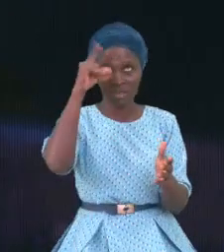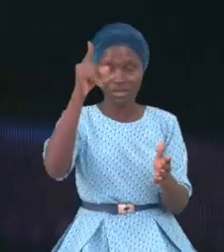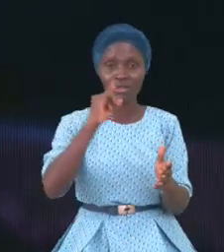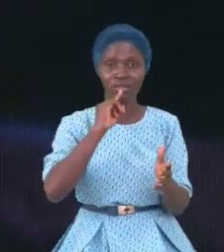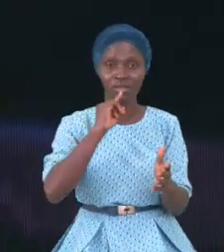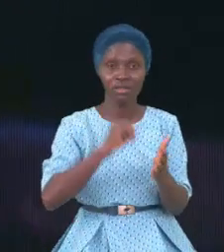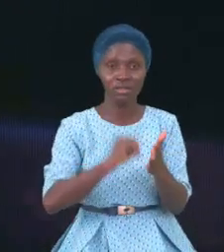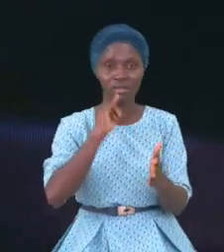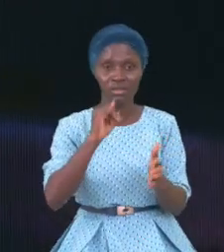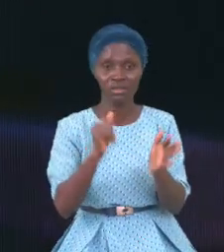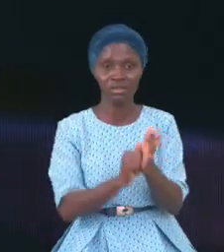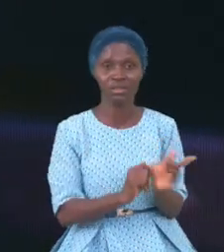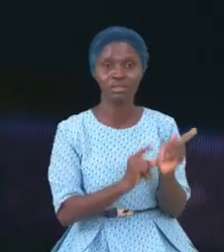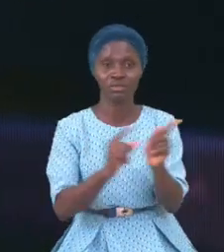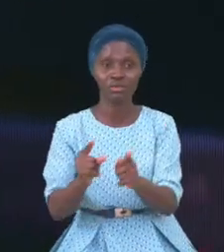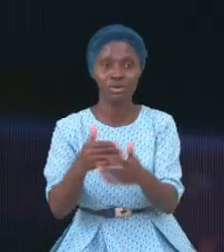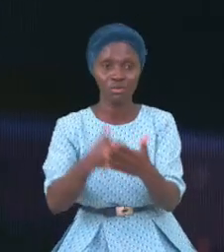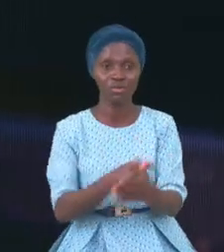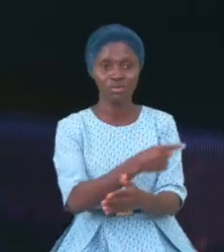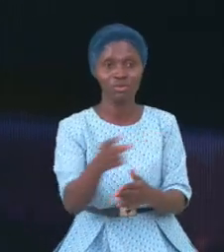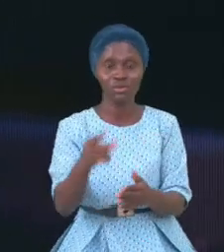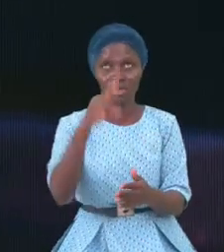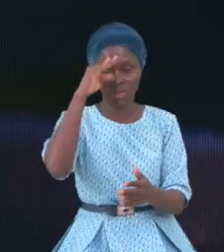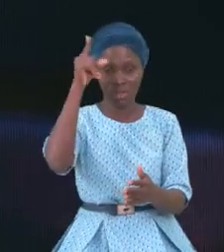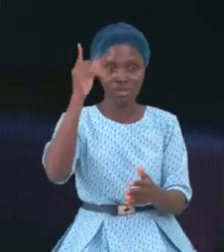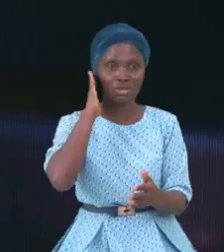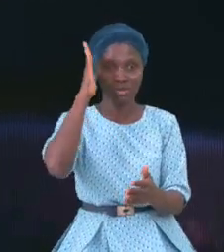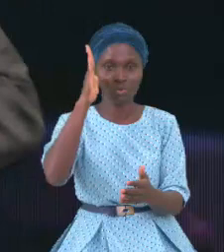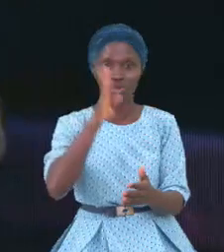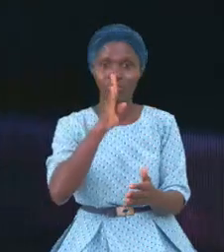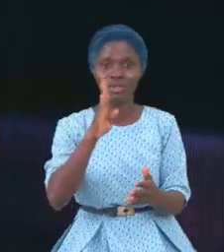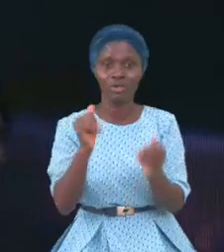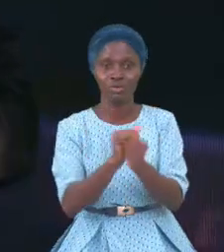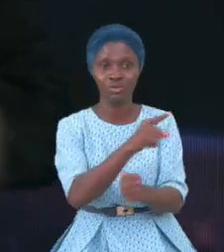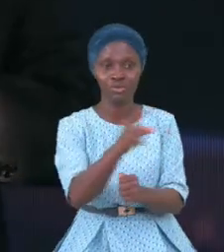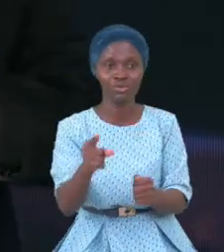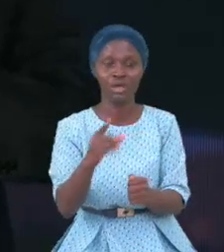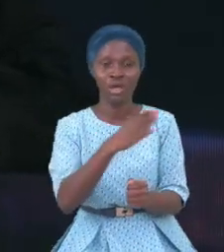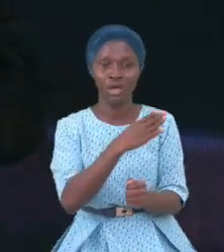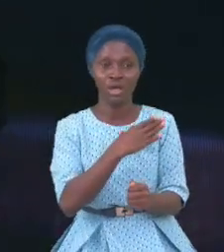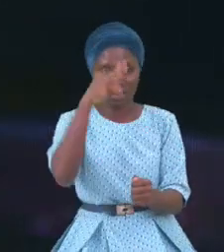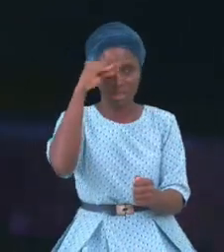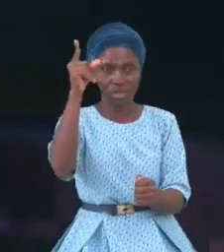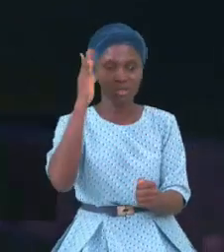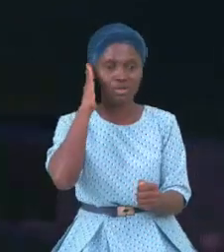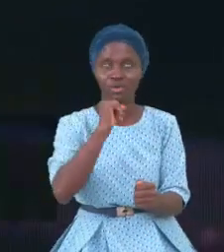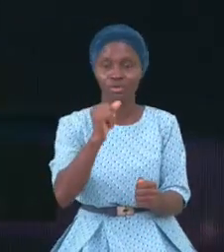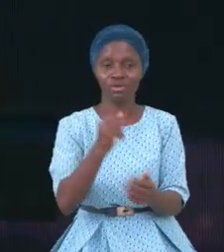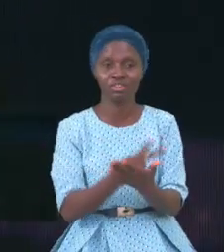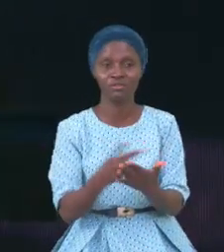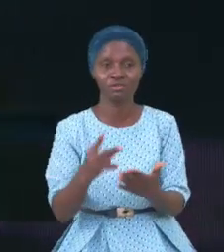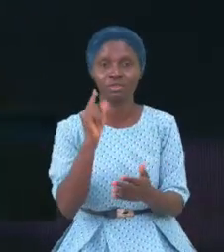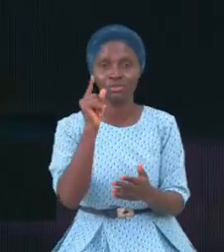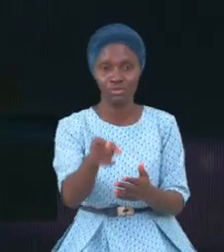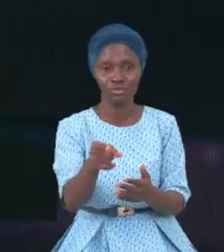that will help thee and be with thee. He will not fail thee,